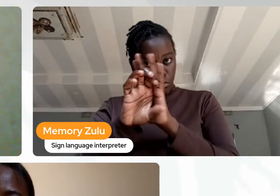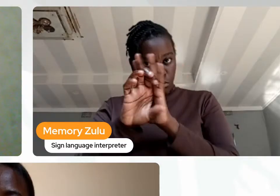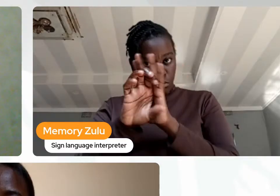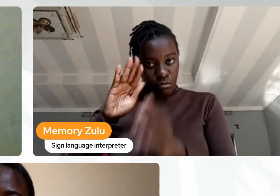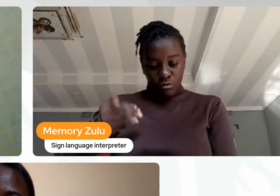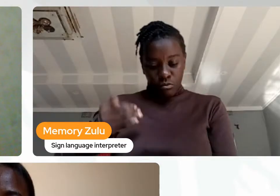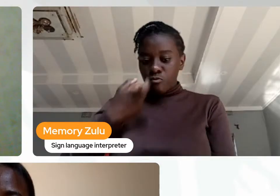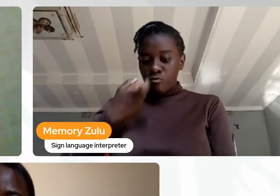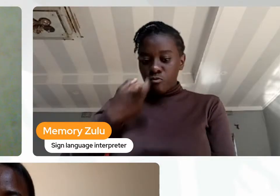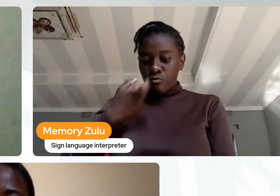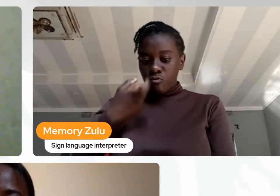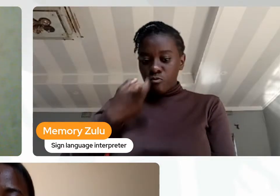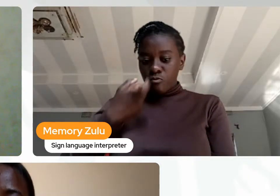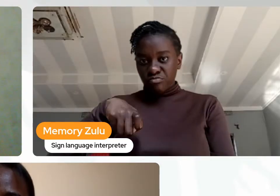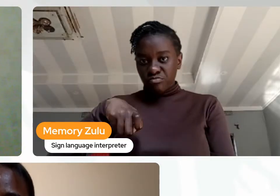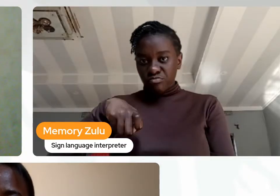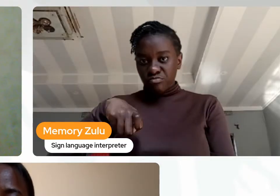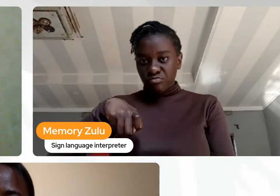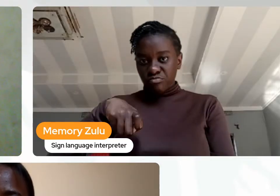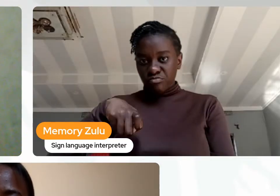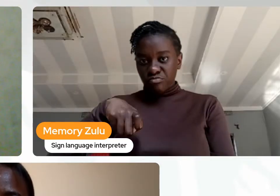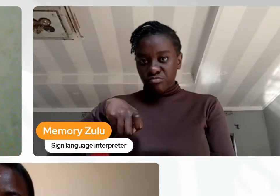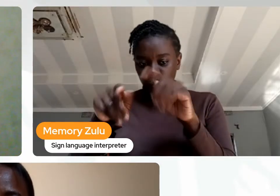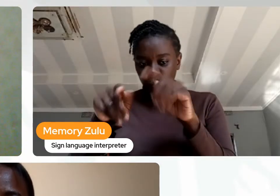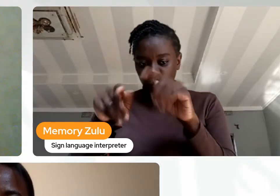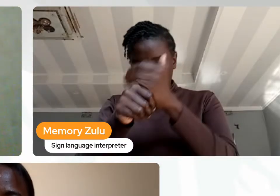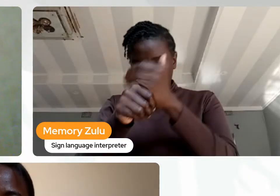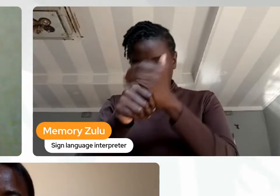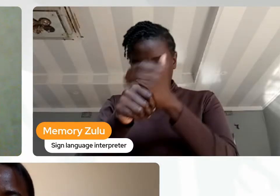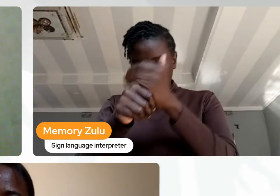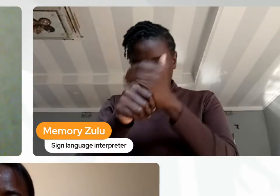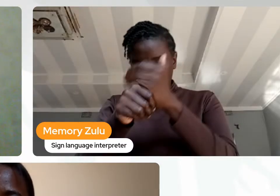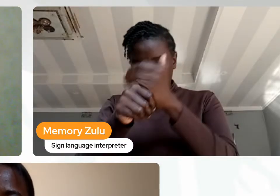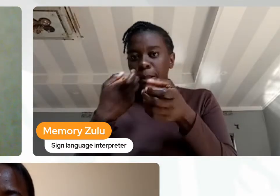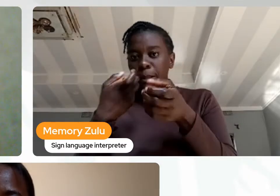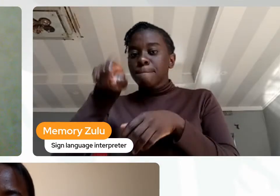are many more others that I can talk about.